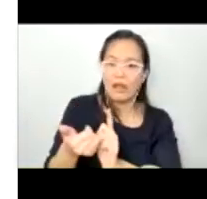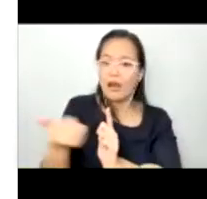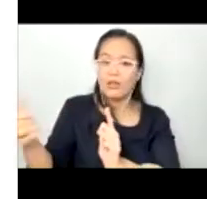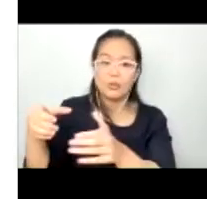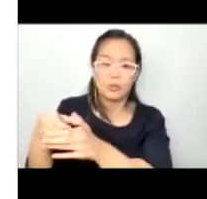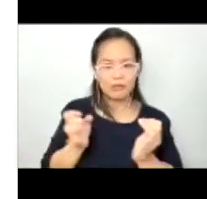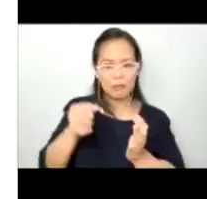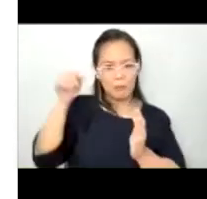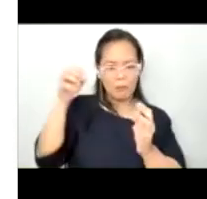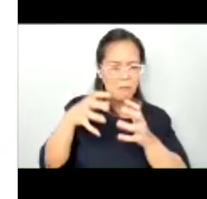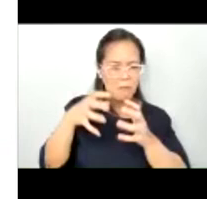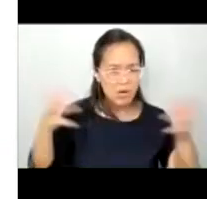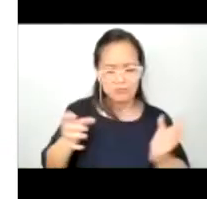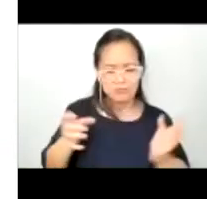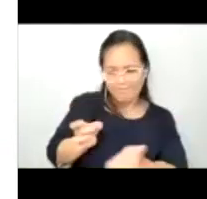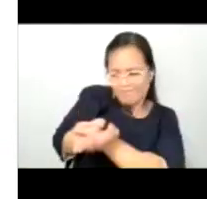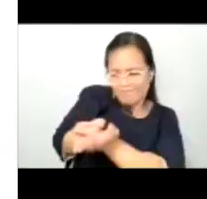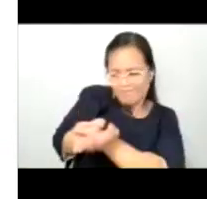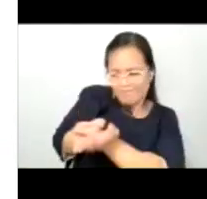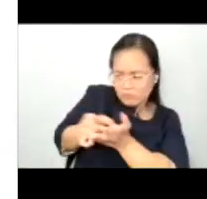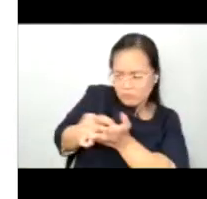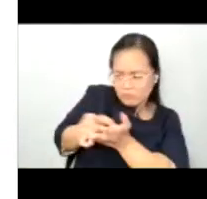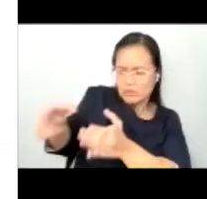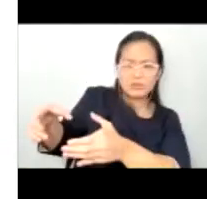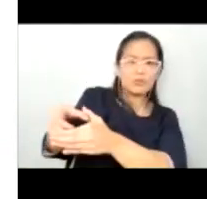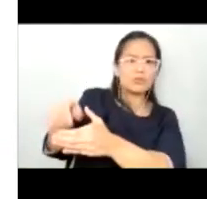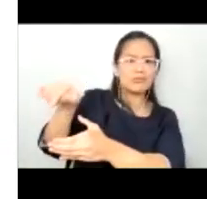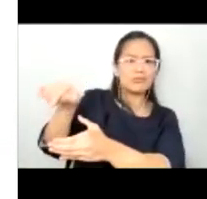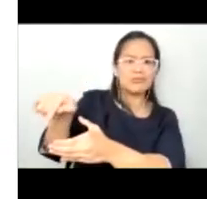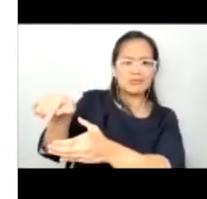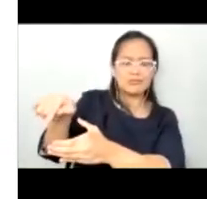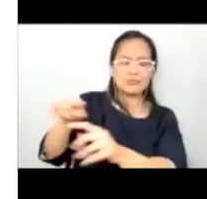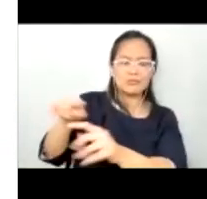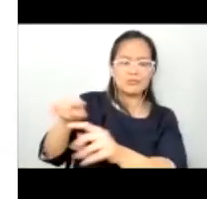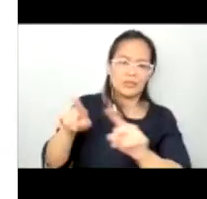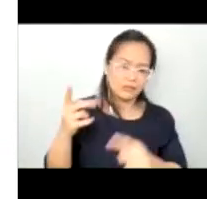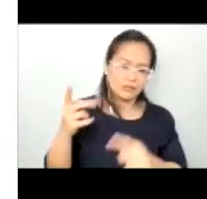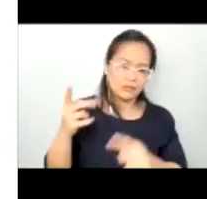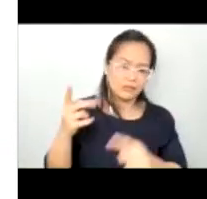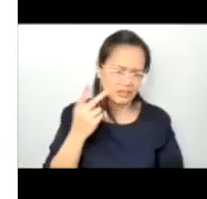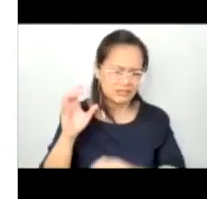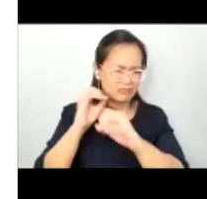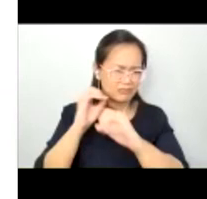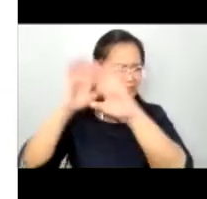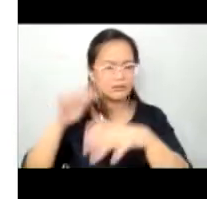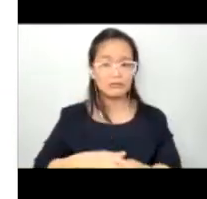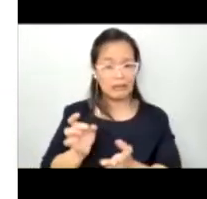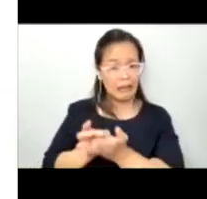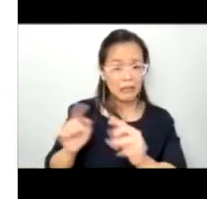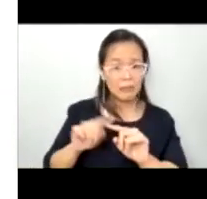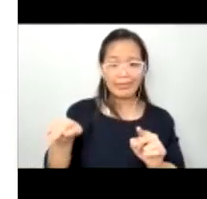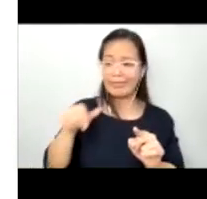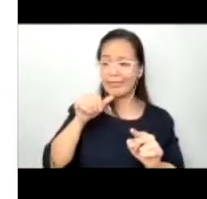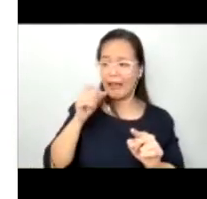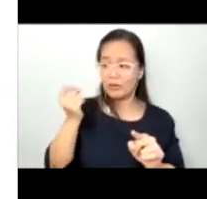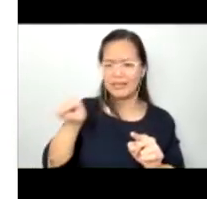much hatred over such people. Can you imagine hating something that you don't even